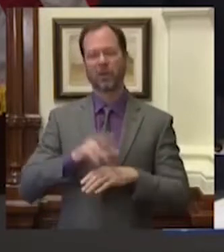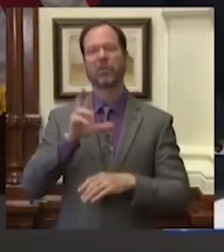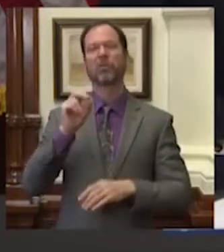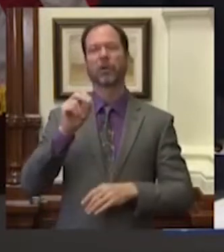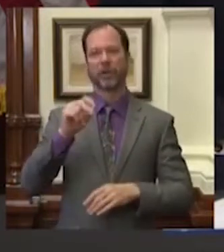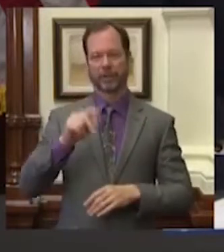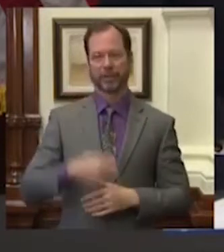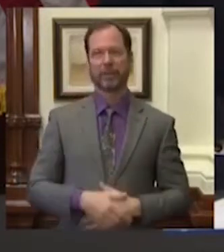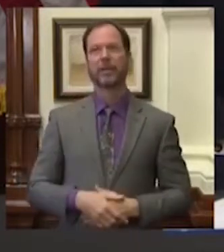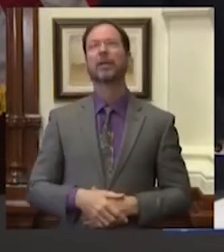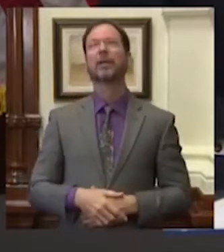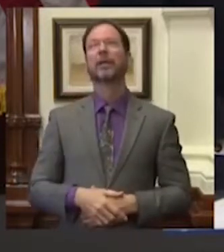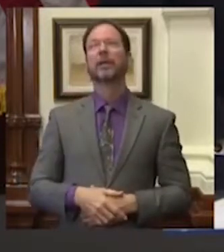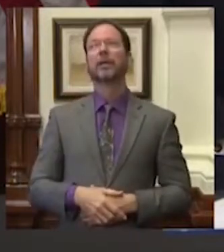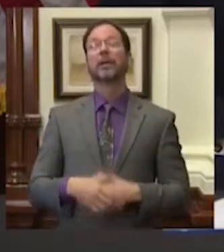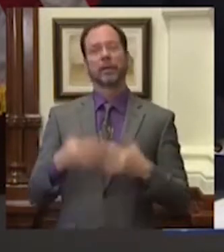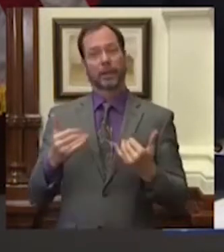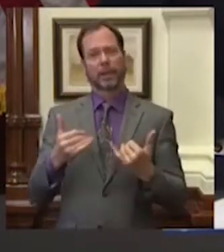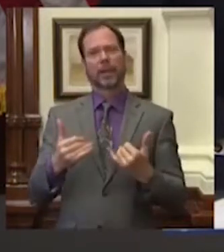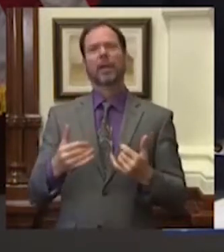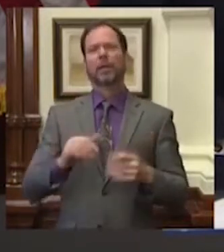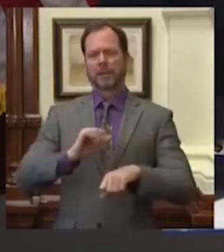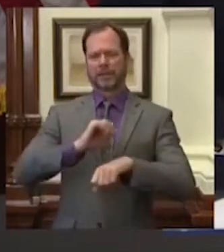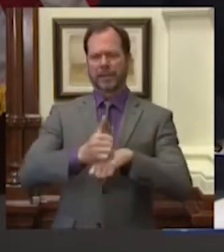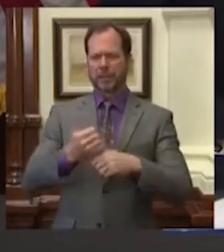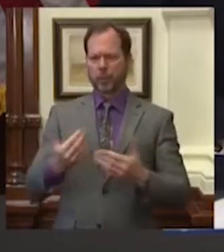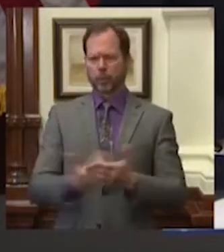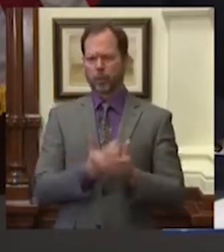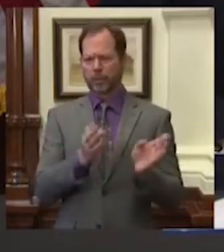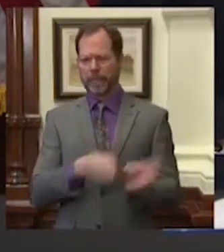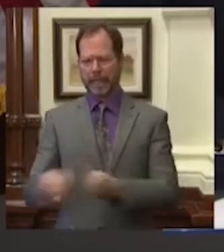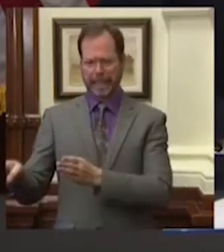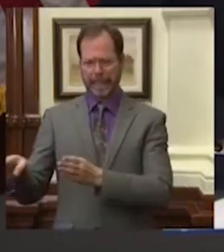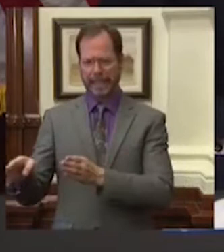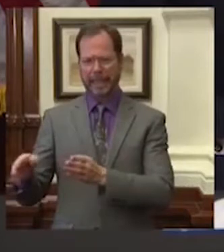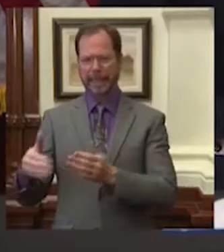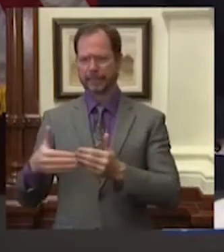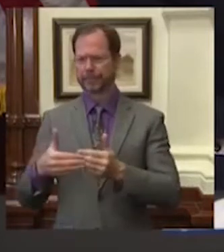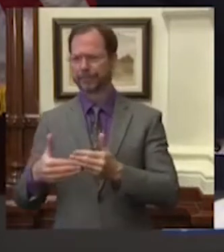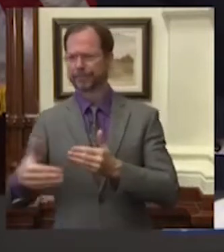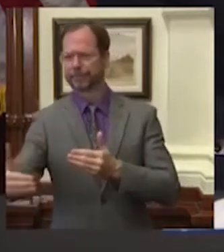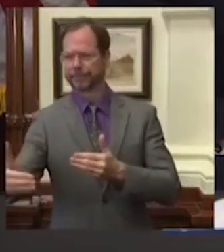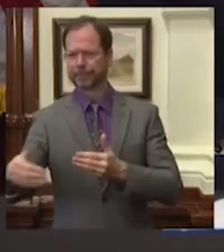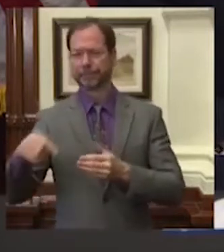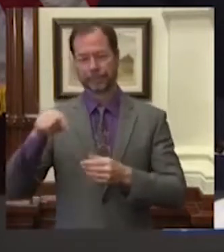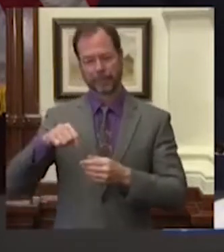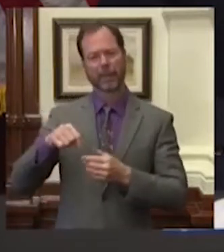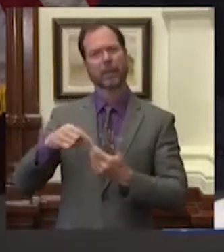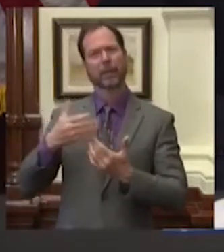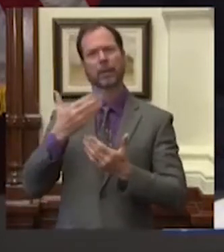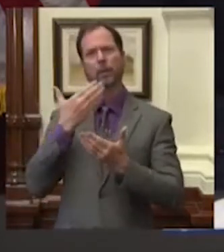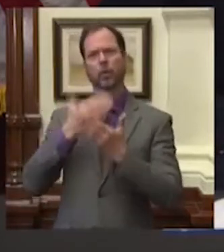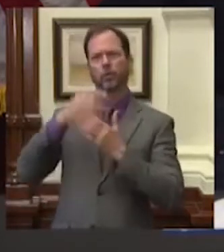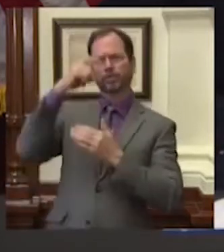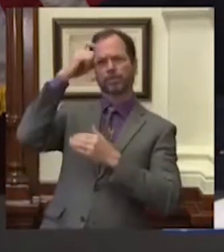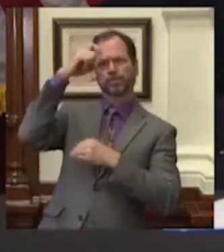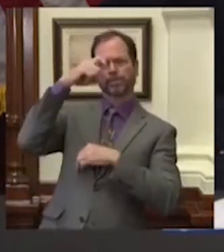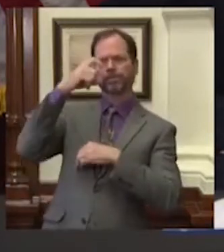Now, it's time to set a new course, a course that responsibly opens up business in